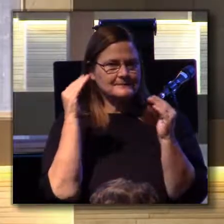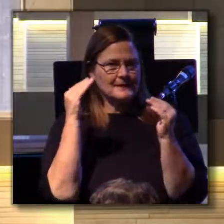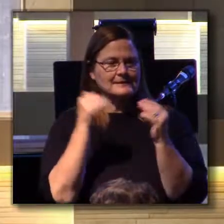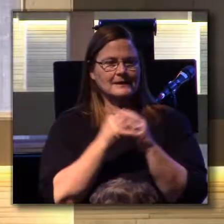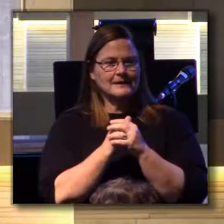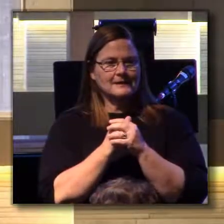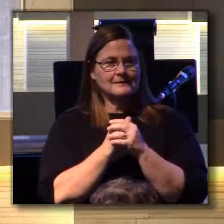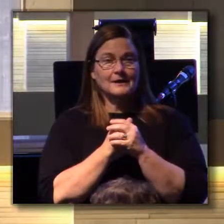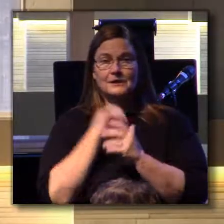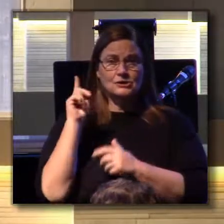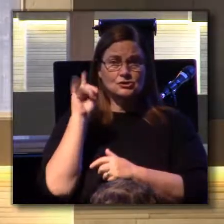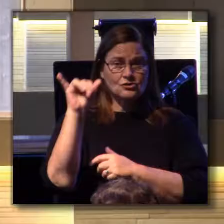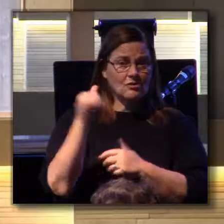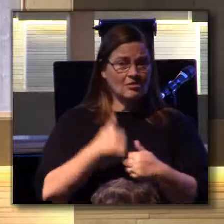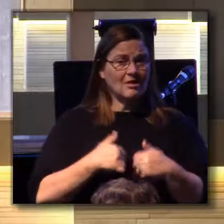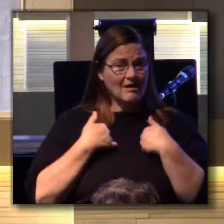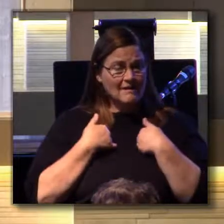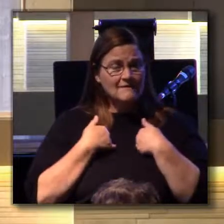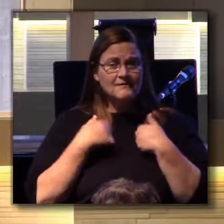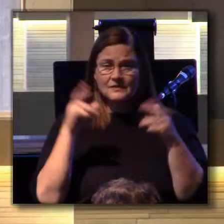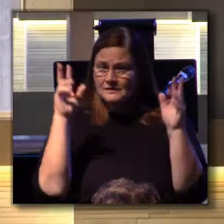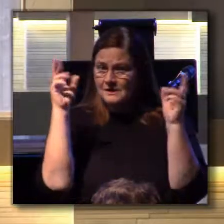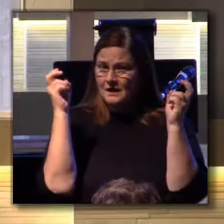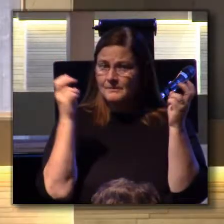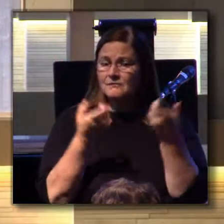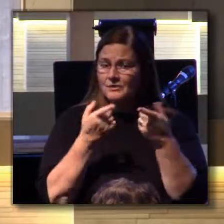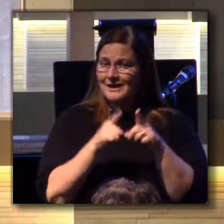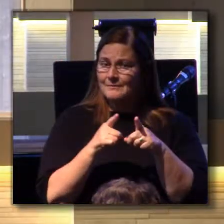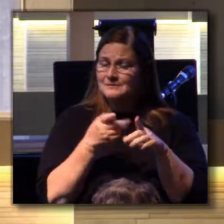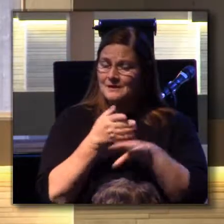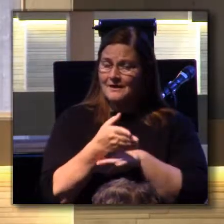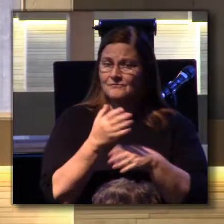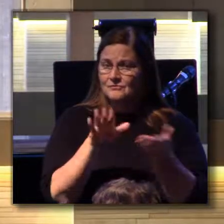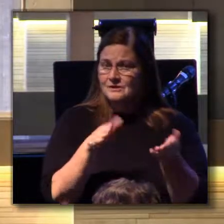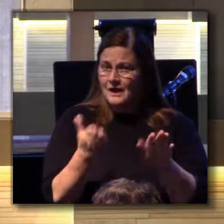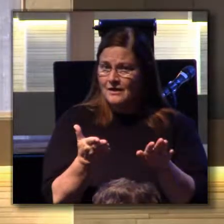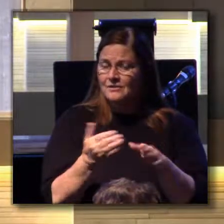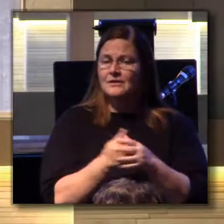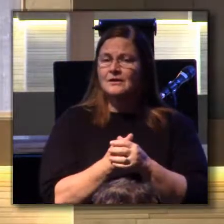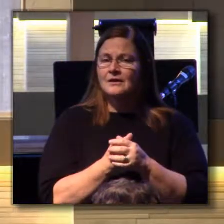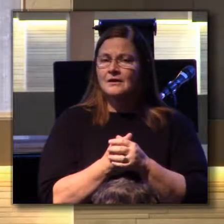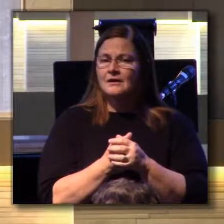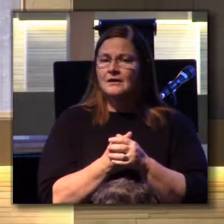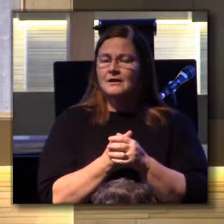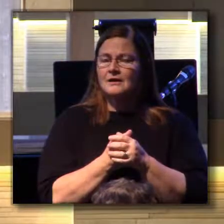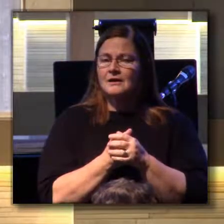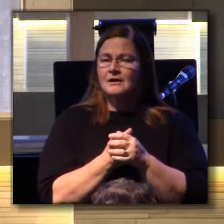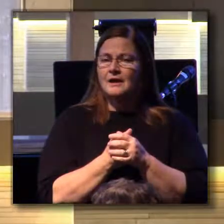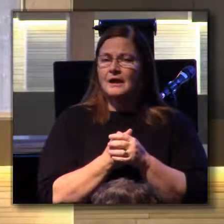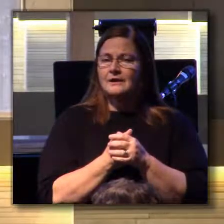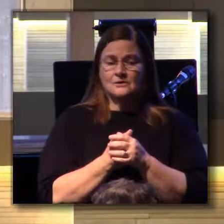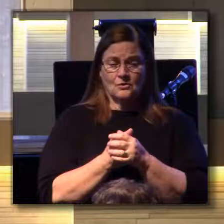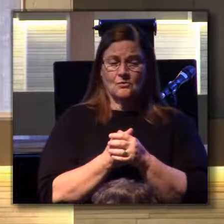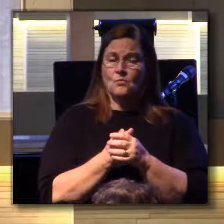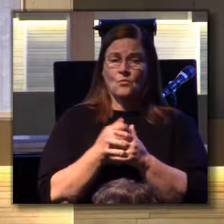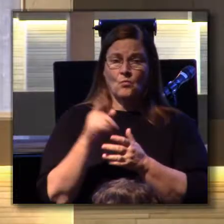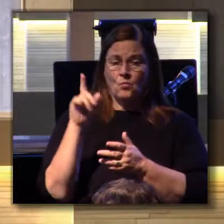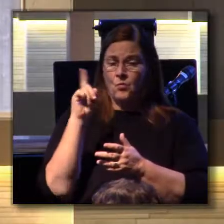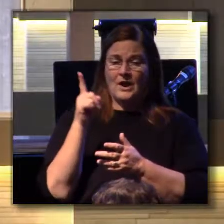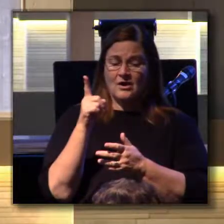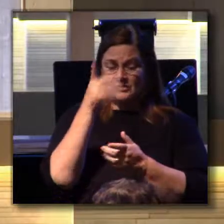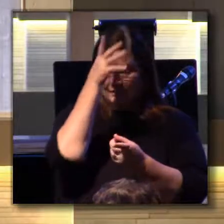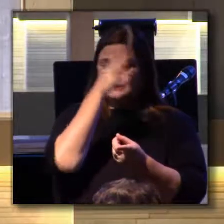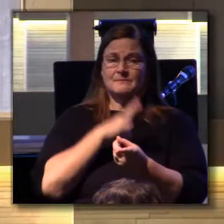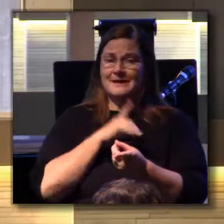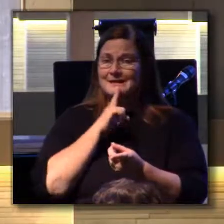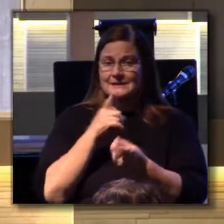the topic of what happens after death and where this brother in the Lord is, and the fact that he's having